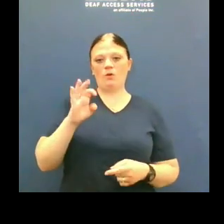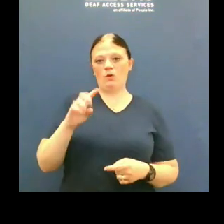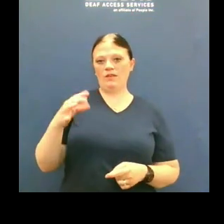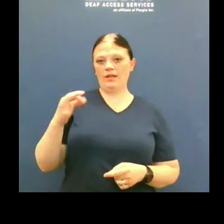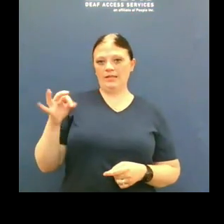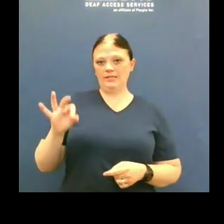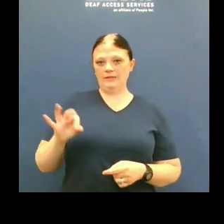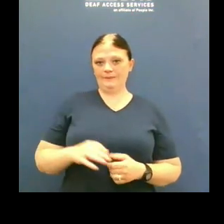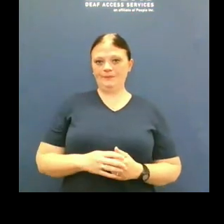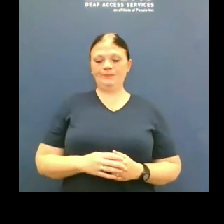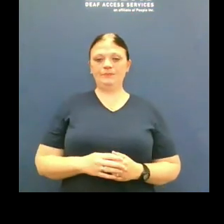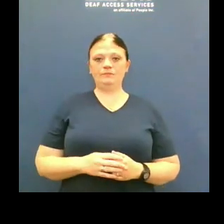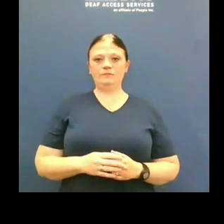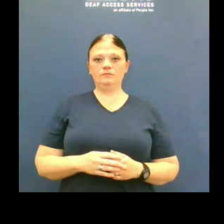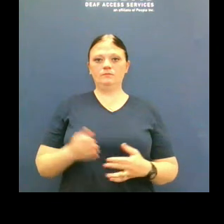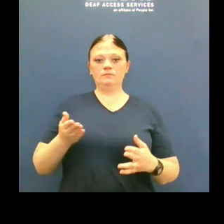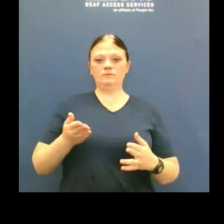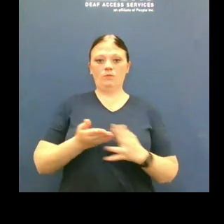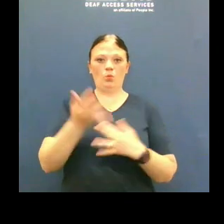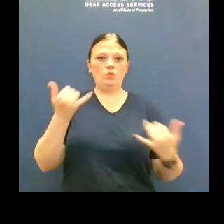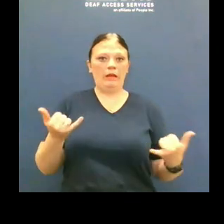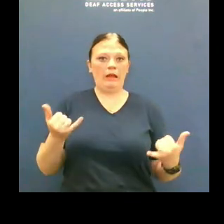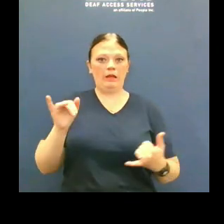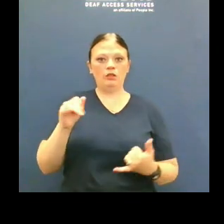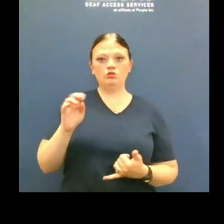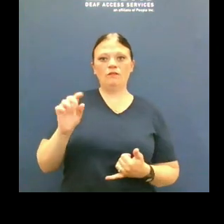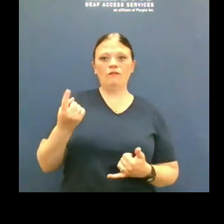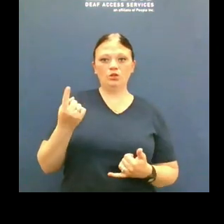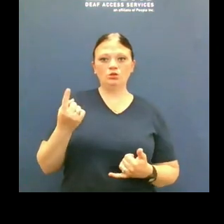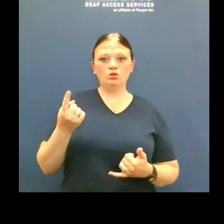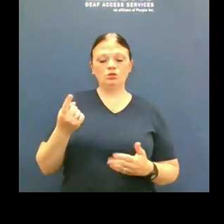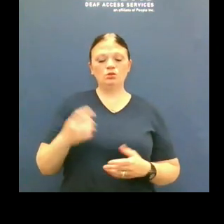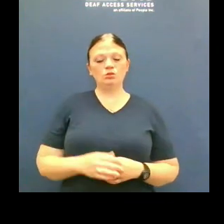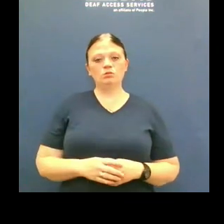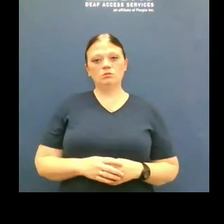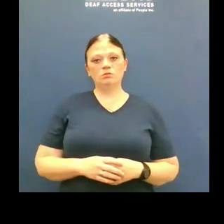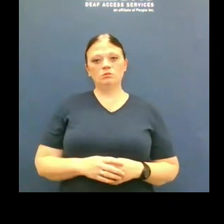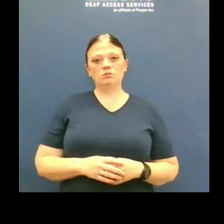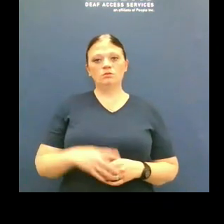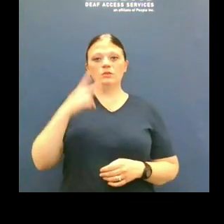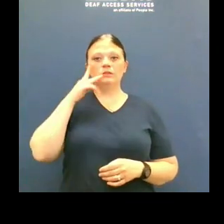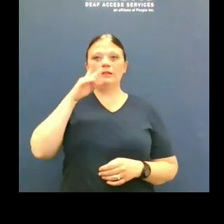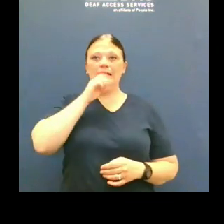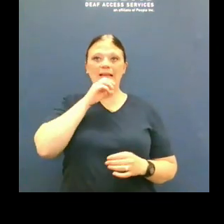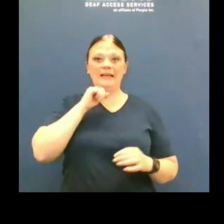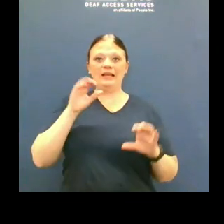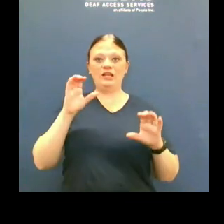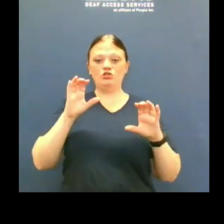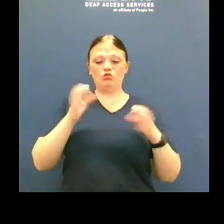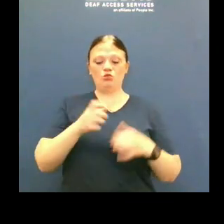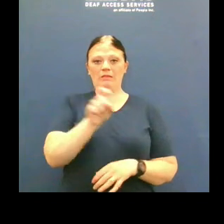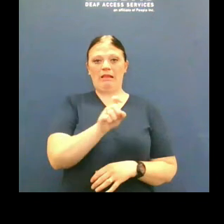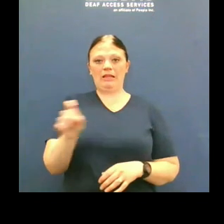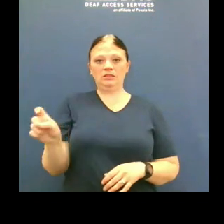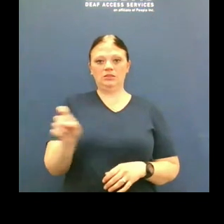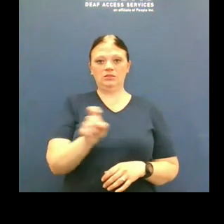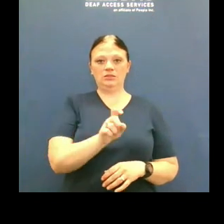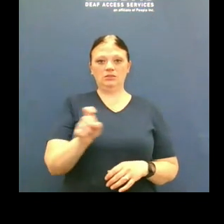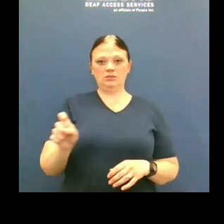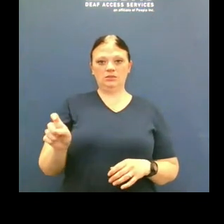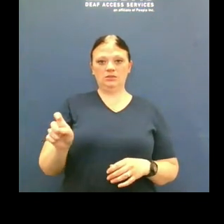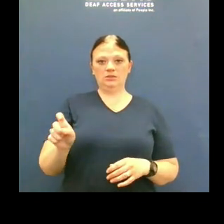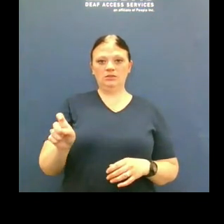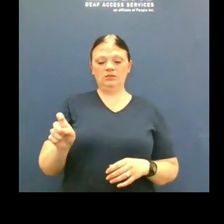COVID-19 through June 1st. And so you can see the age groups are along the x-axis,